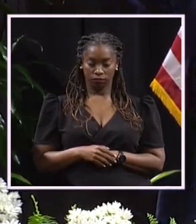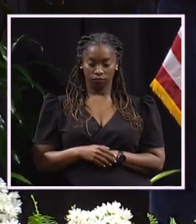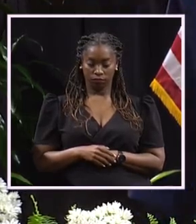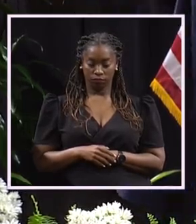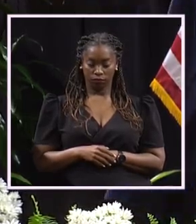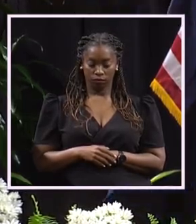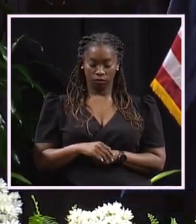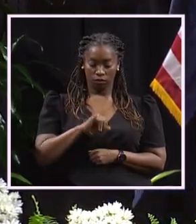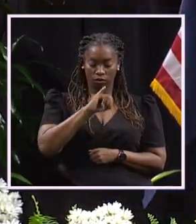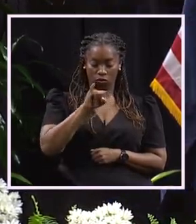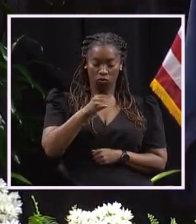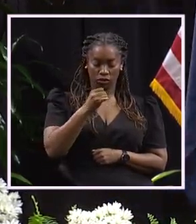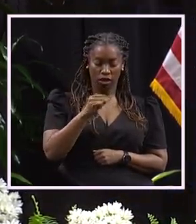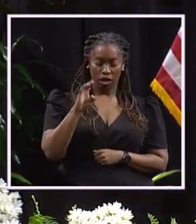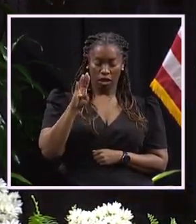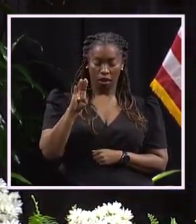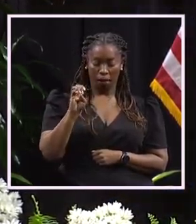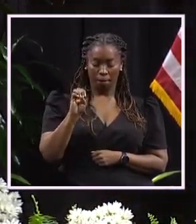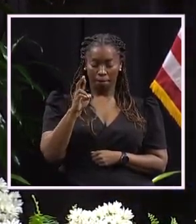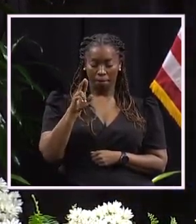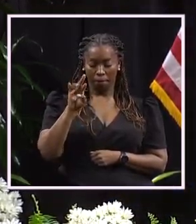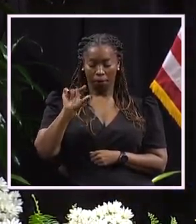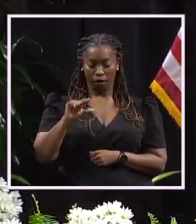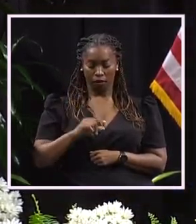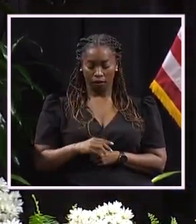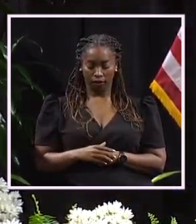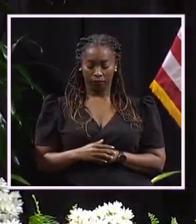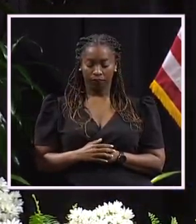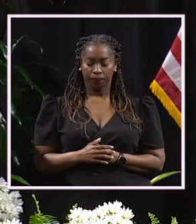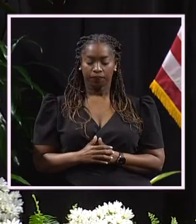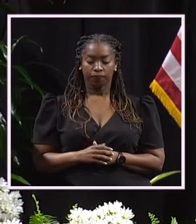Josue Barron.